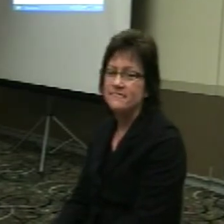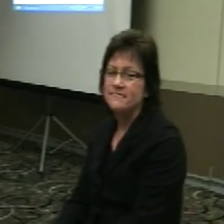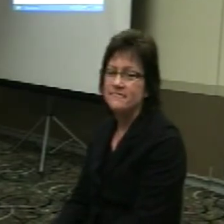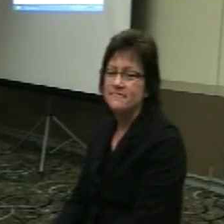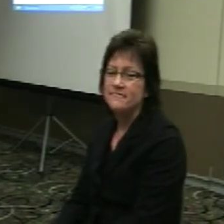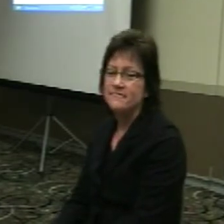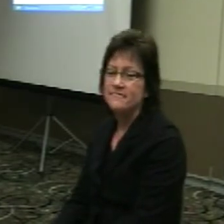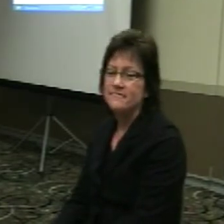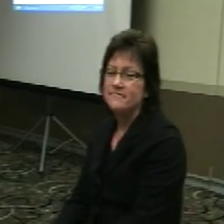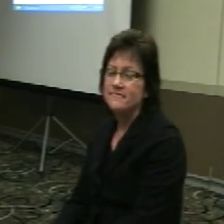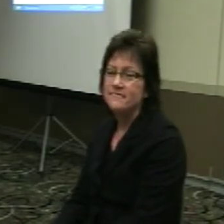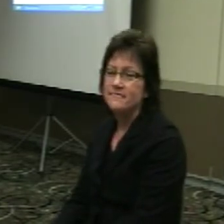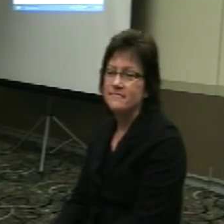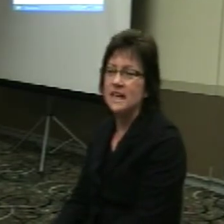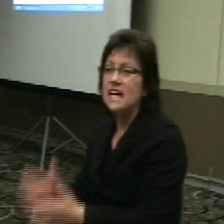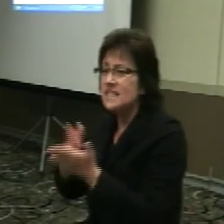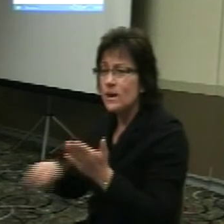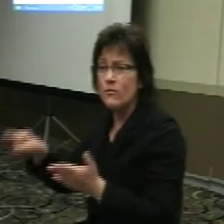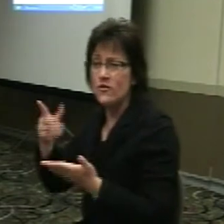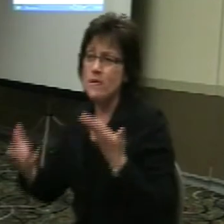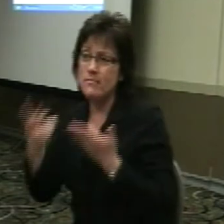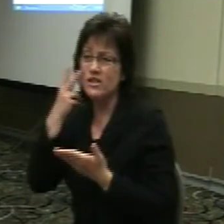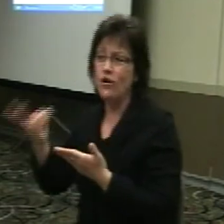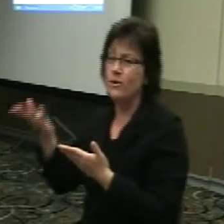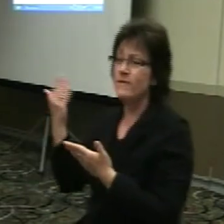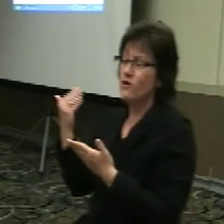Some of you have seen this.